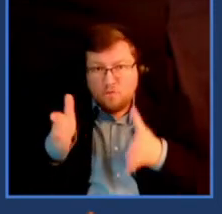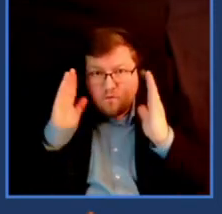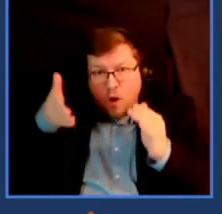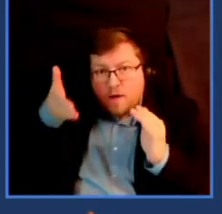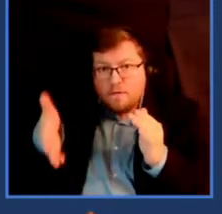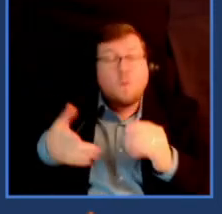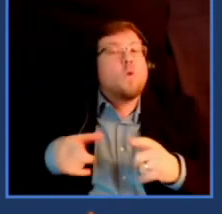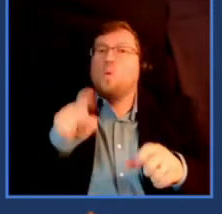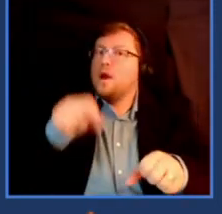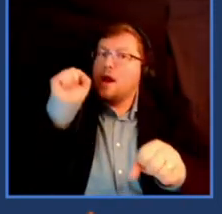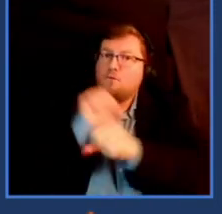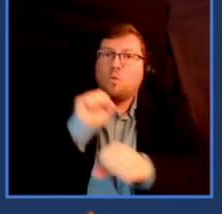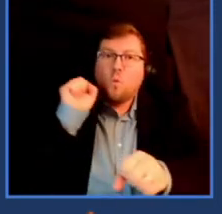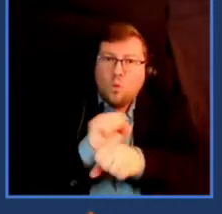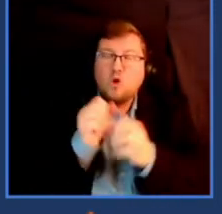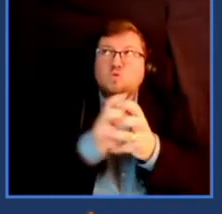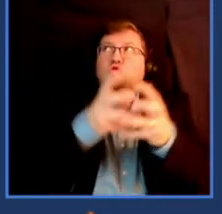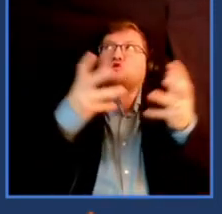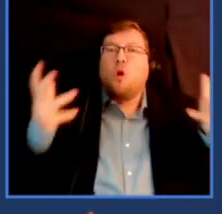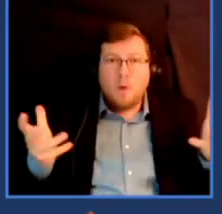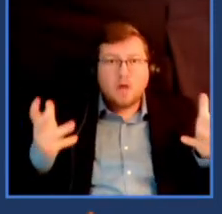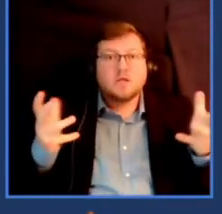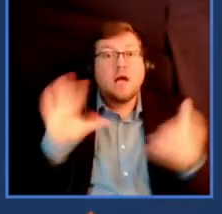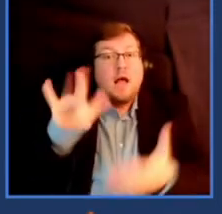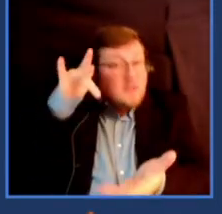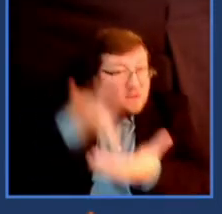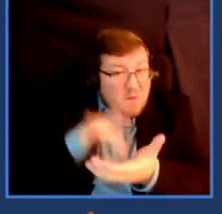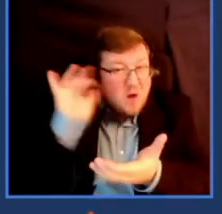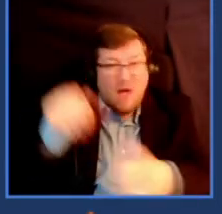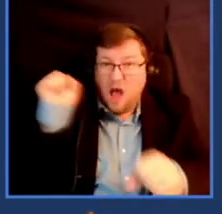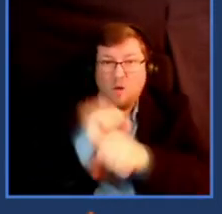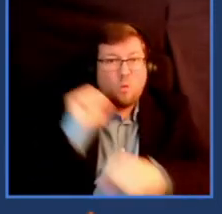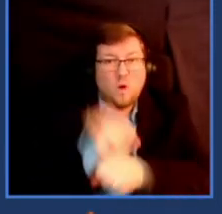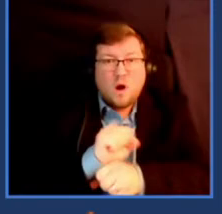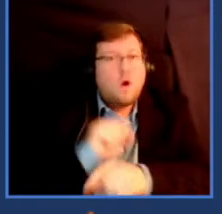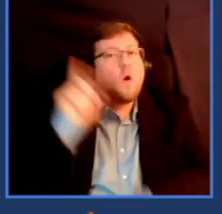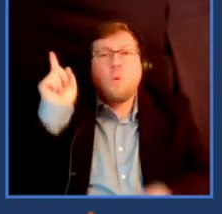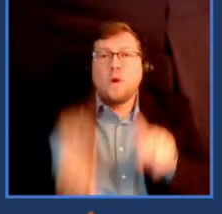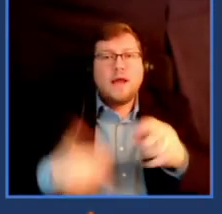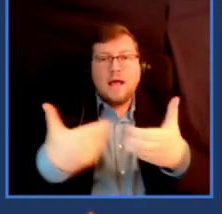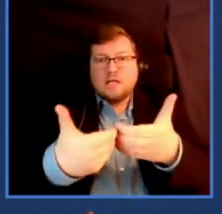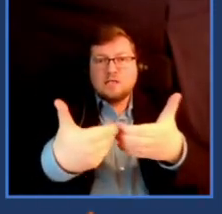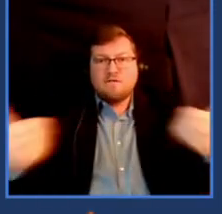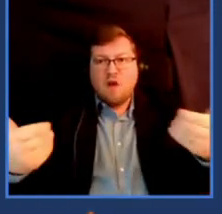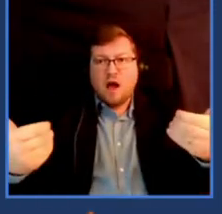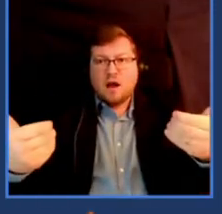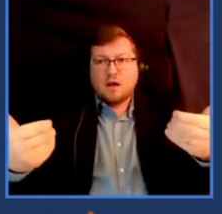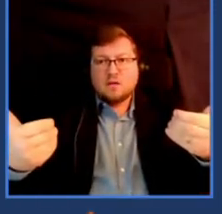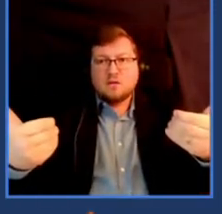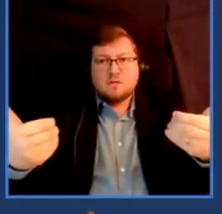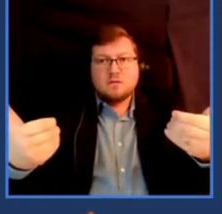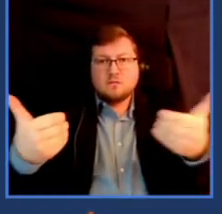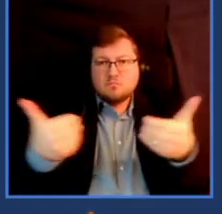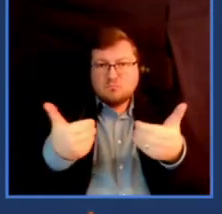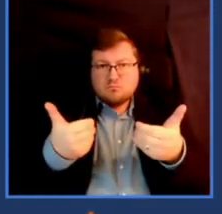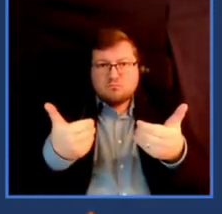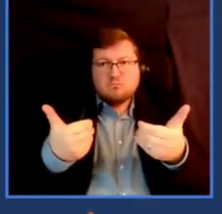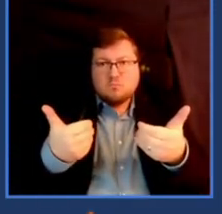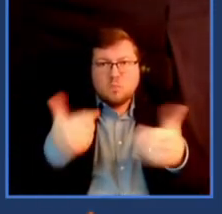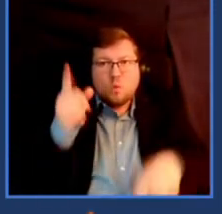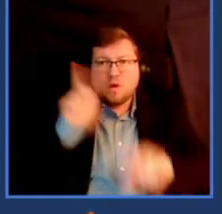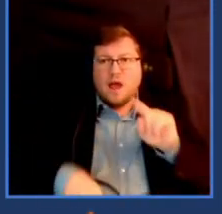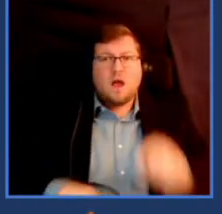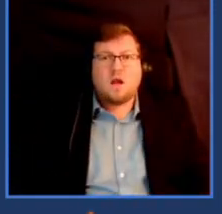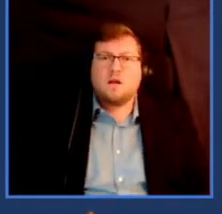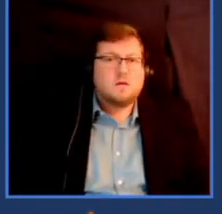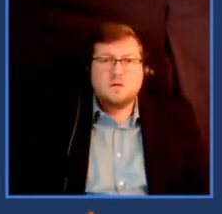work that we must do, we can hardly afford to be divided. And so here's what you've got to do.